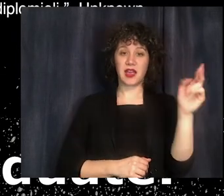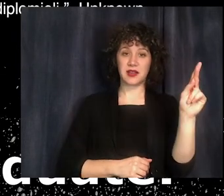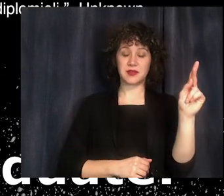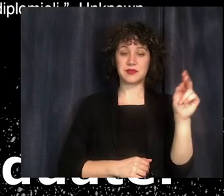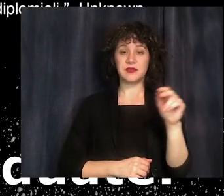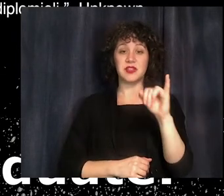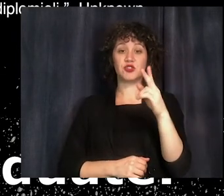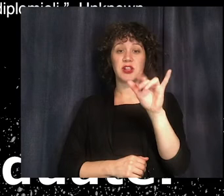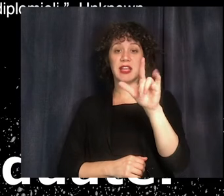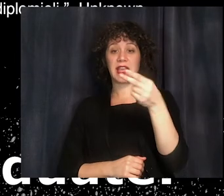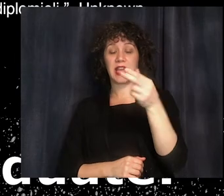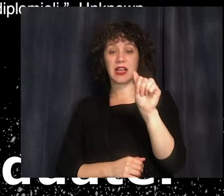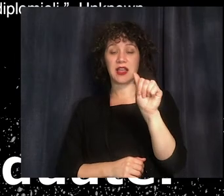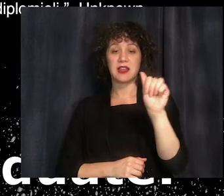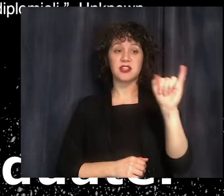Juliana Johnson.